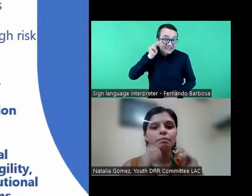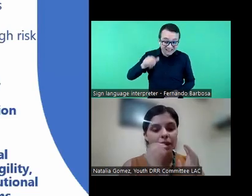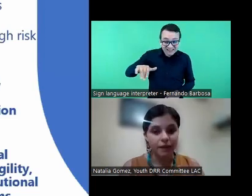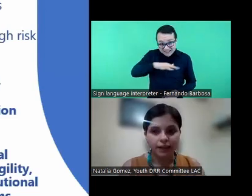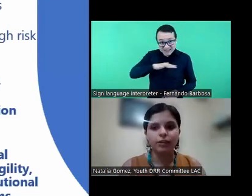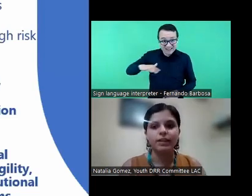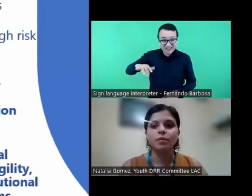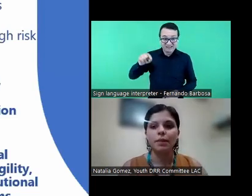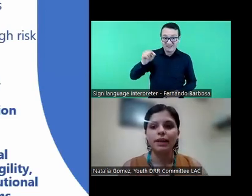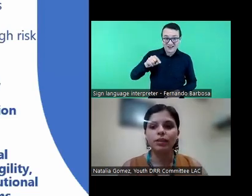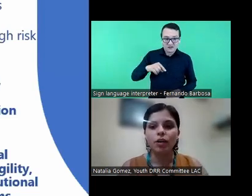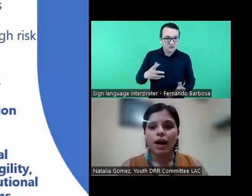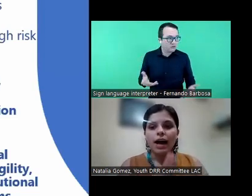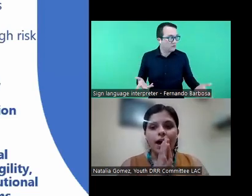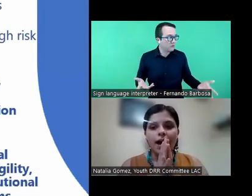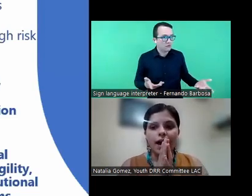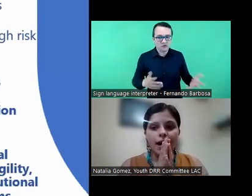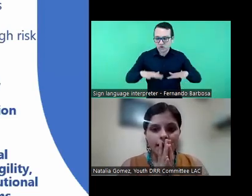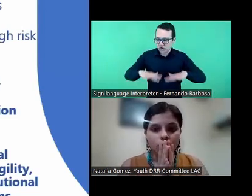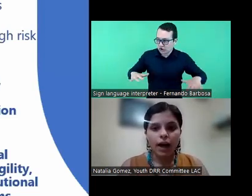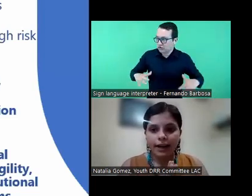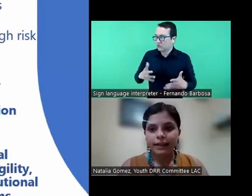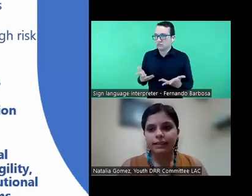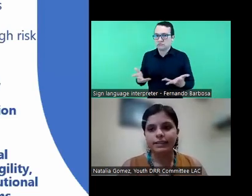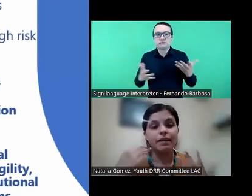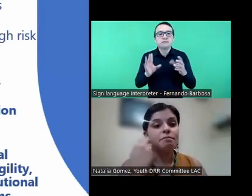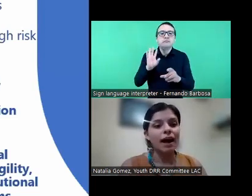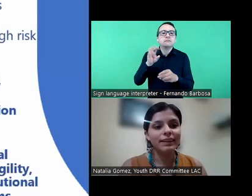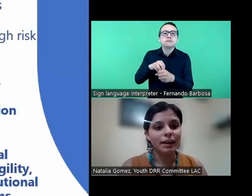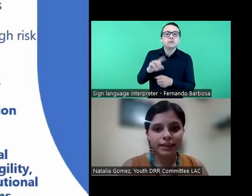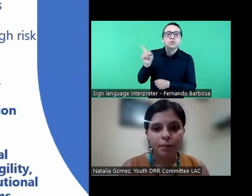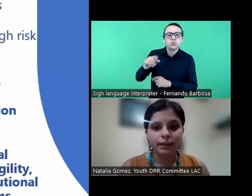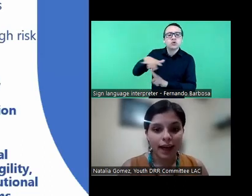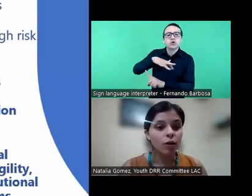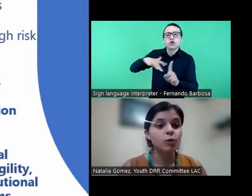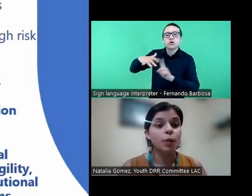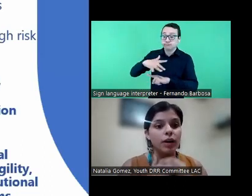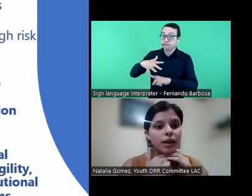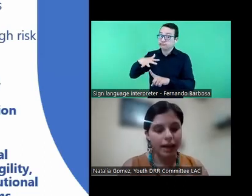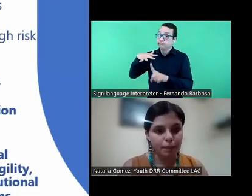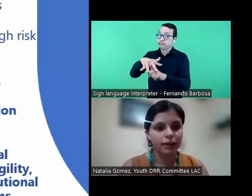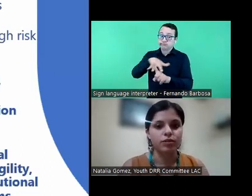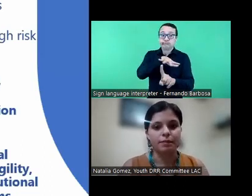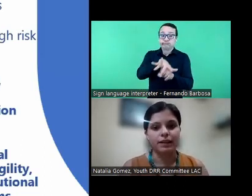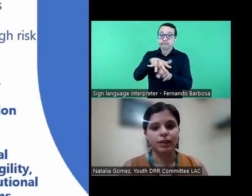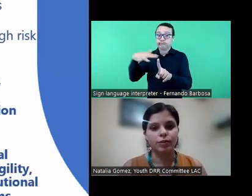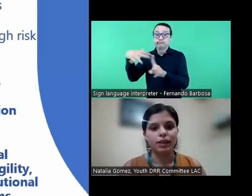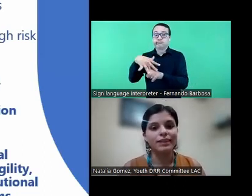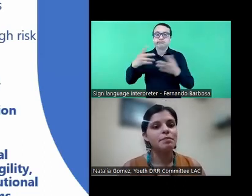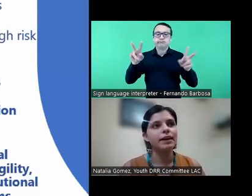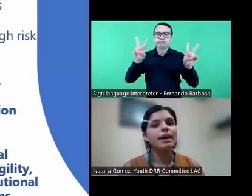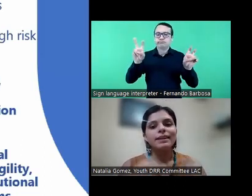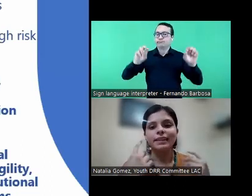billion girls around the globe are living right now in places that are highly impacted